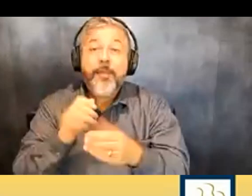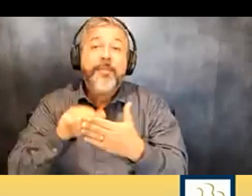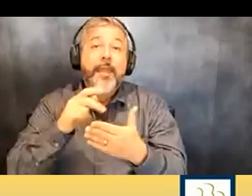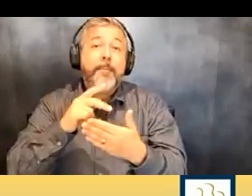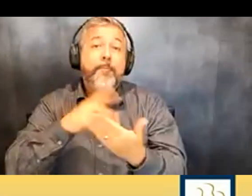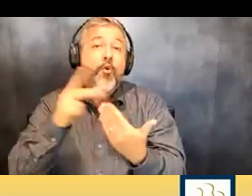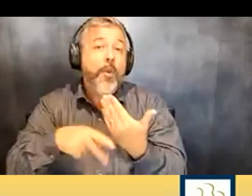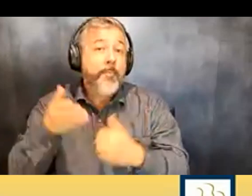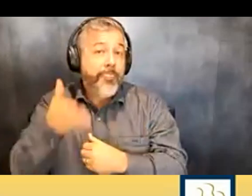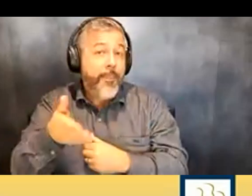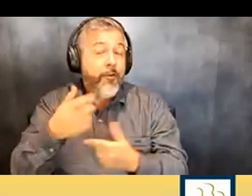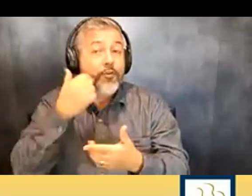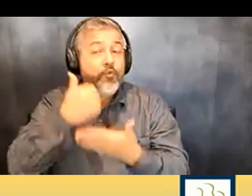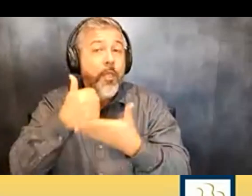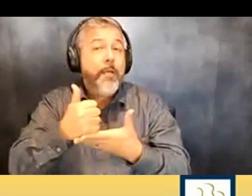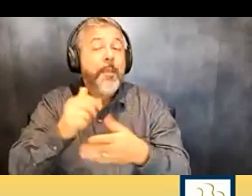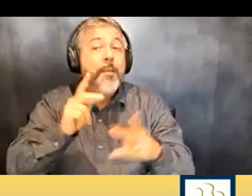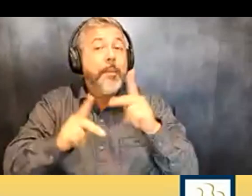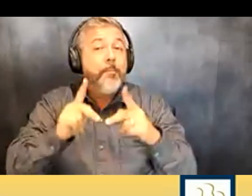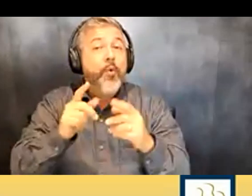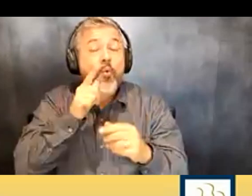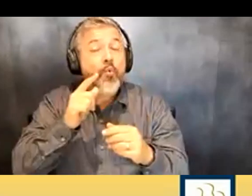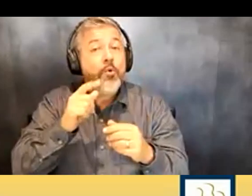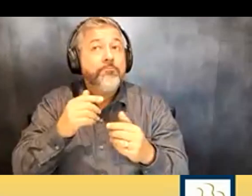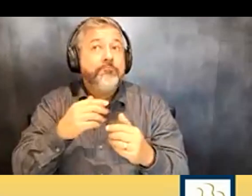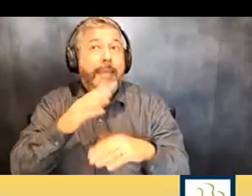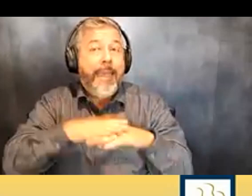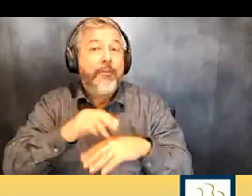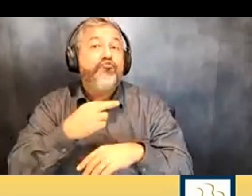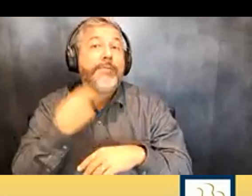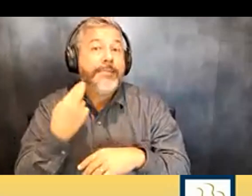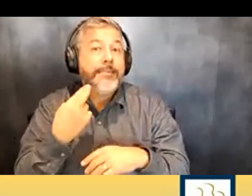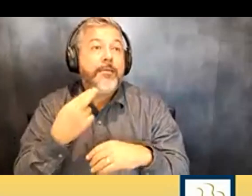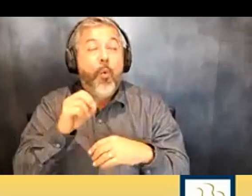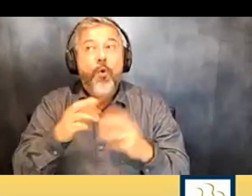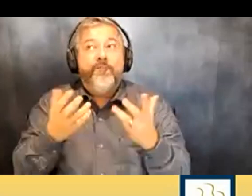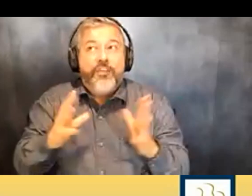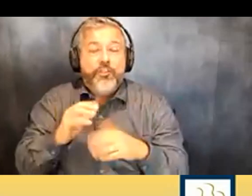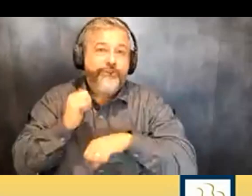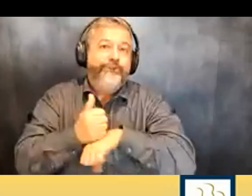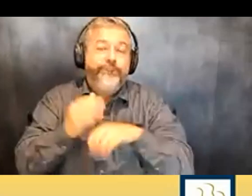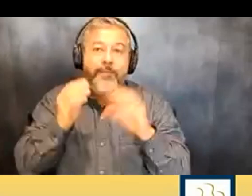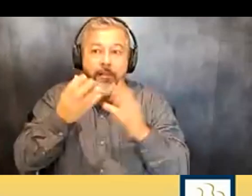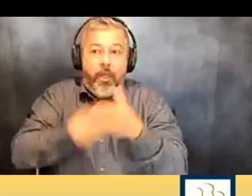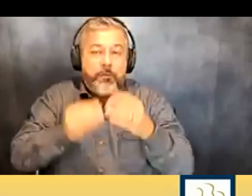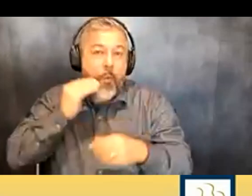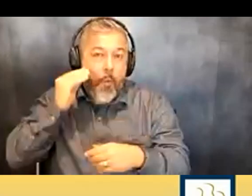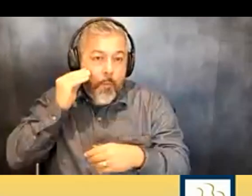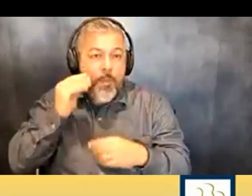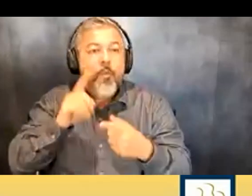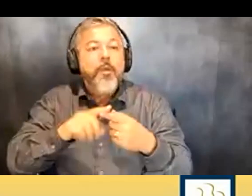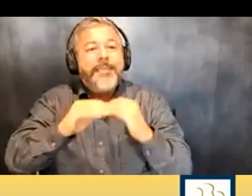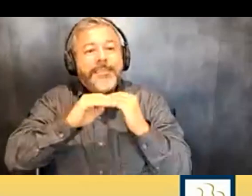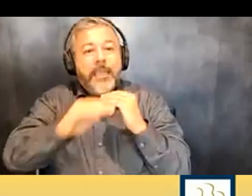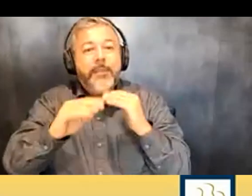to assist people experiencing homelessness or who are at risk of homelessness, stabilize in housing while also advocating for